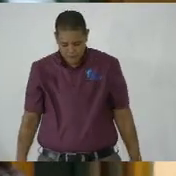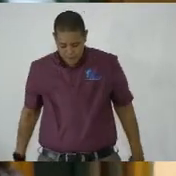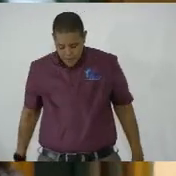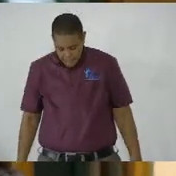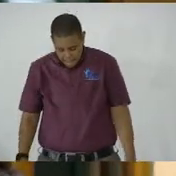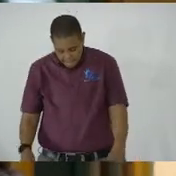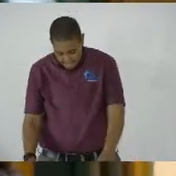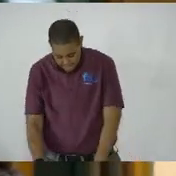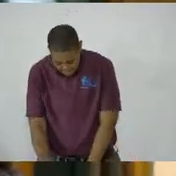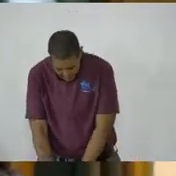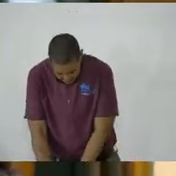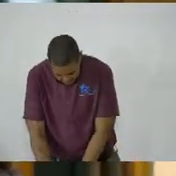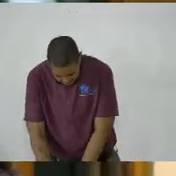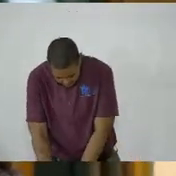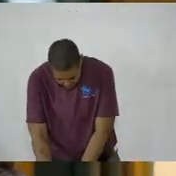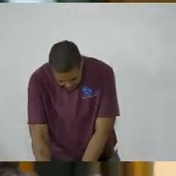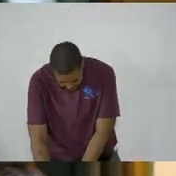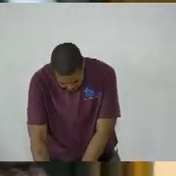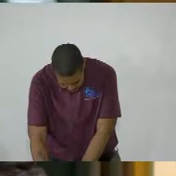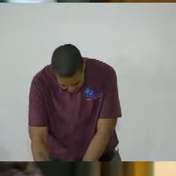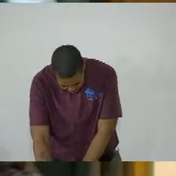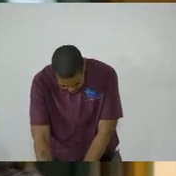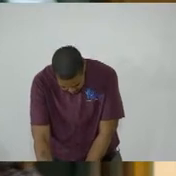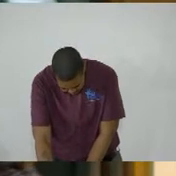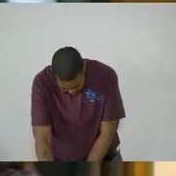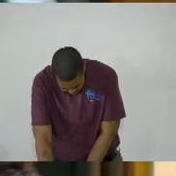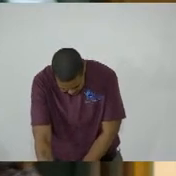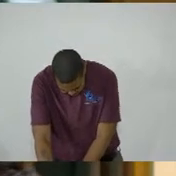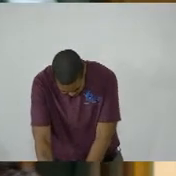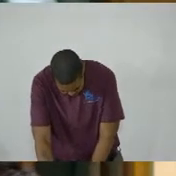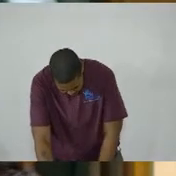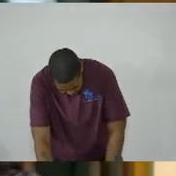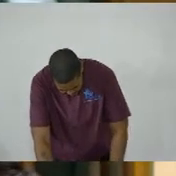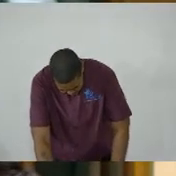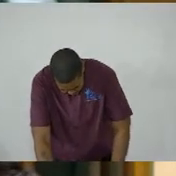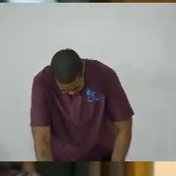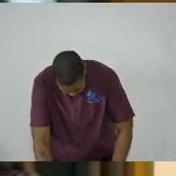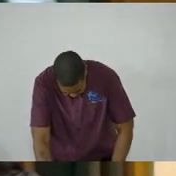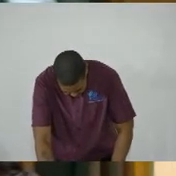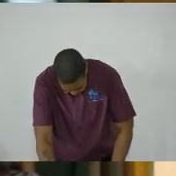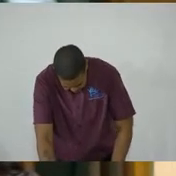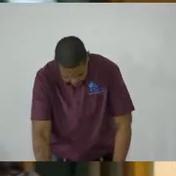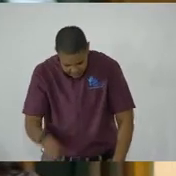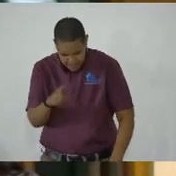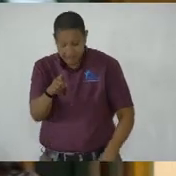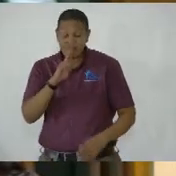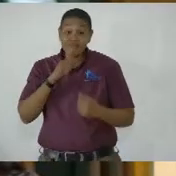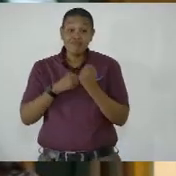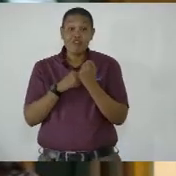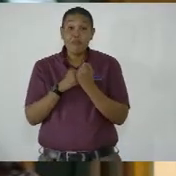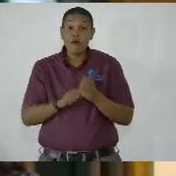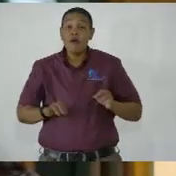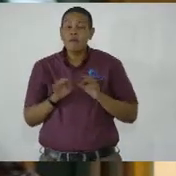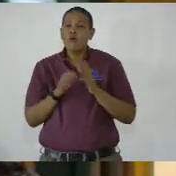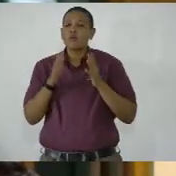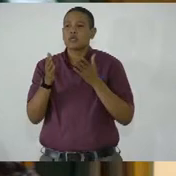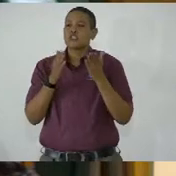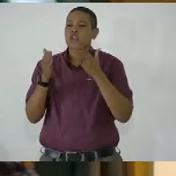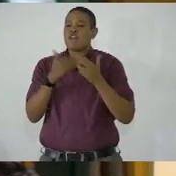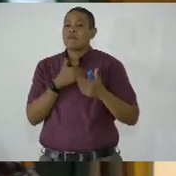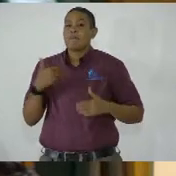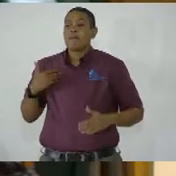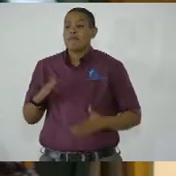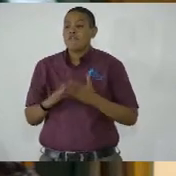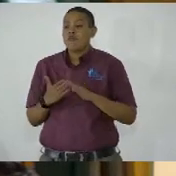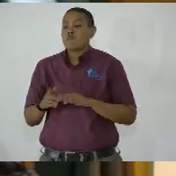Speaker, this facility is an important way of serving the members of our communities, but also rely on